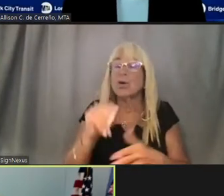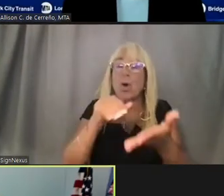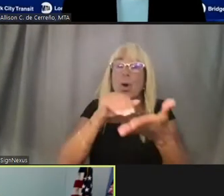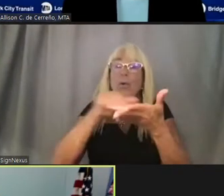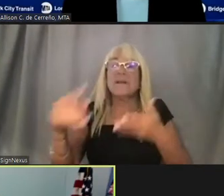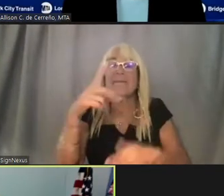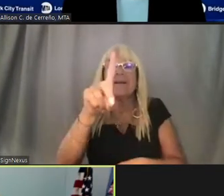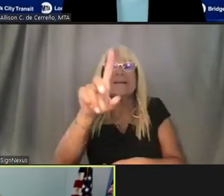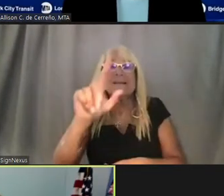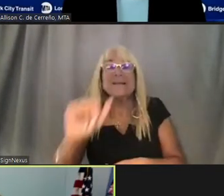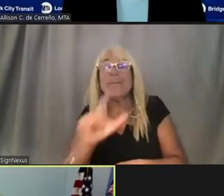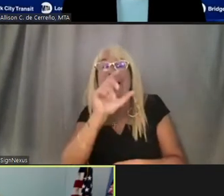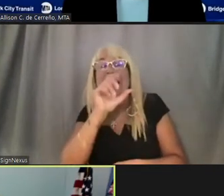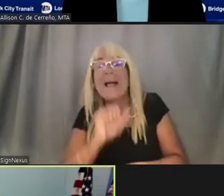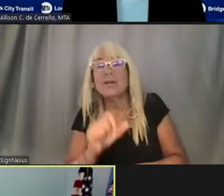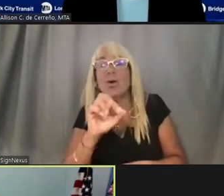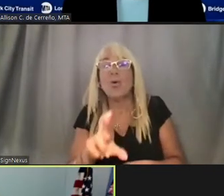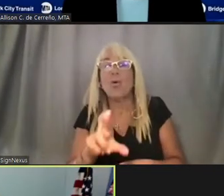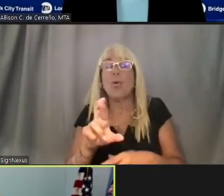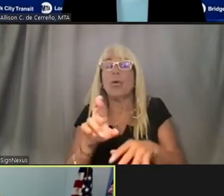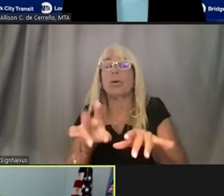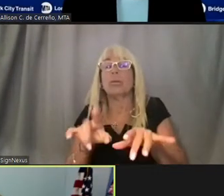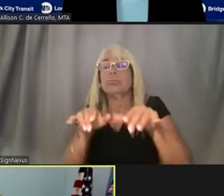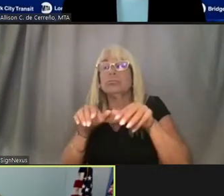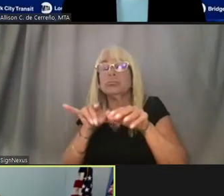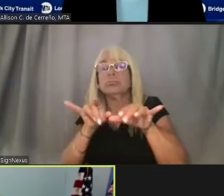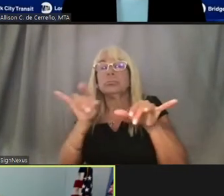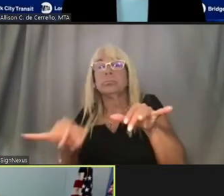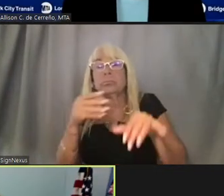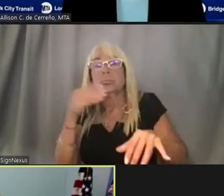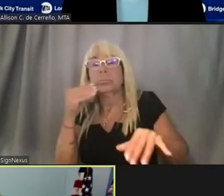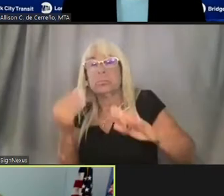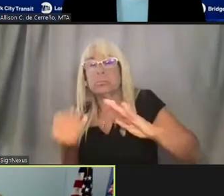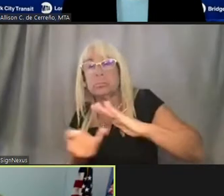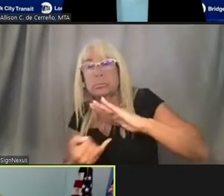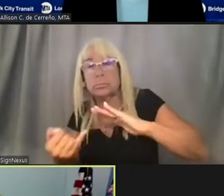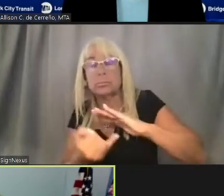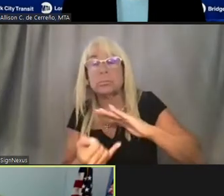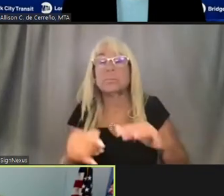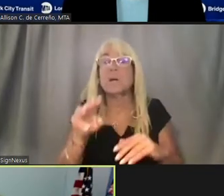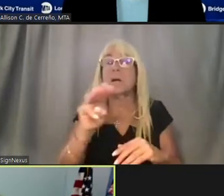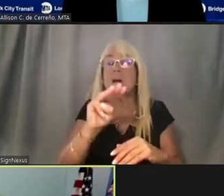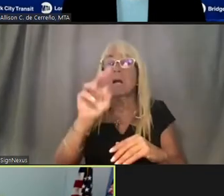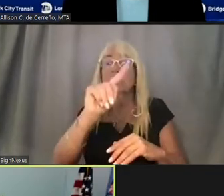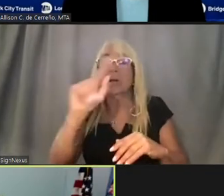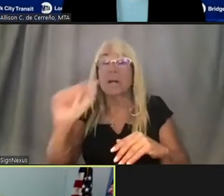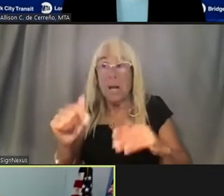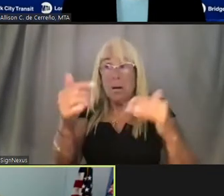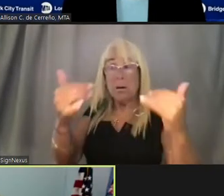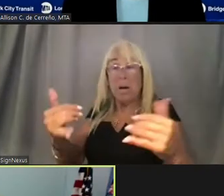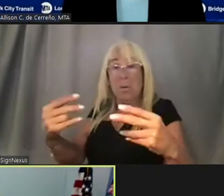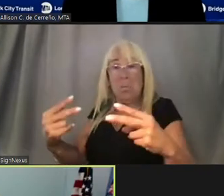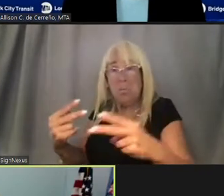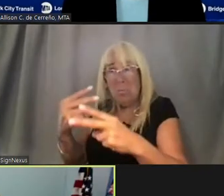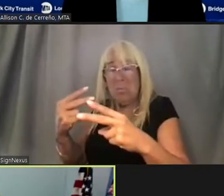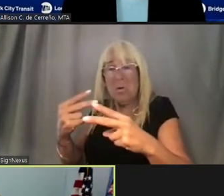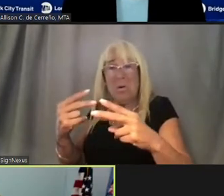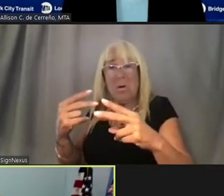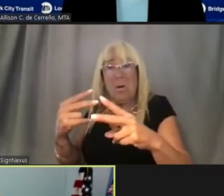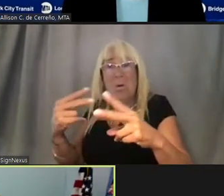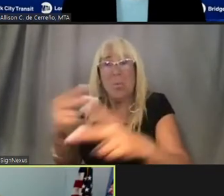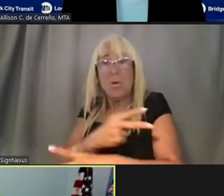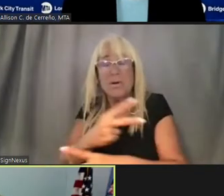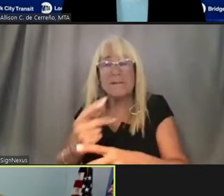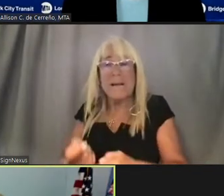the disabled the elderly or the infirm to make matters worse the MTA is currently redesigning the bus Network work and